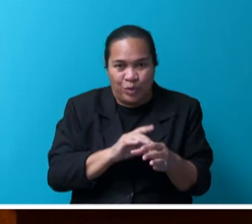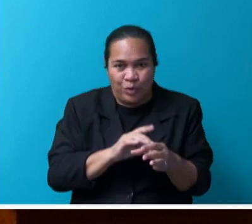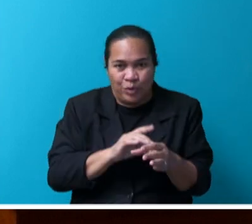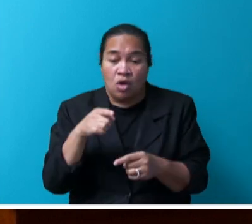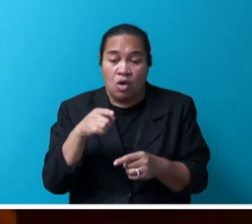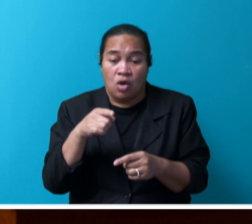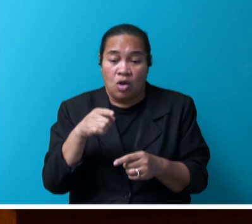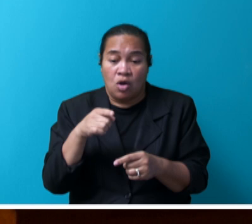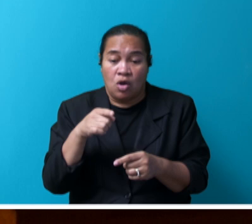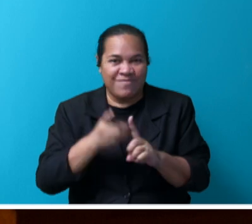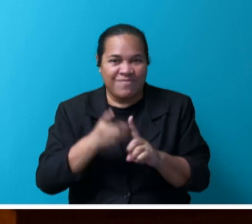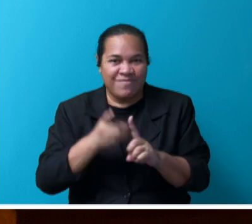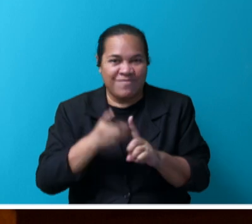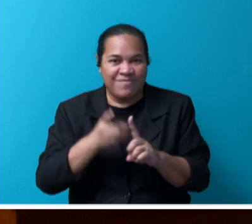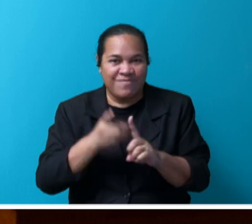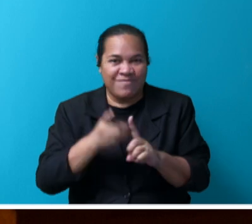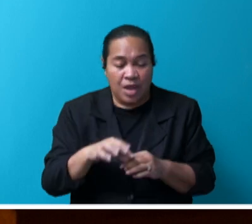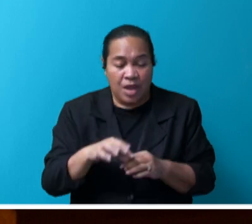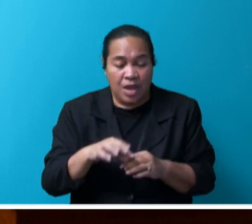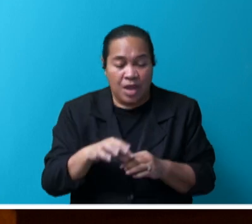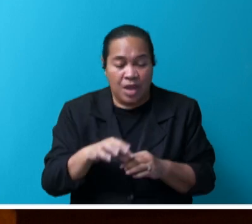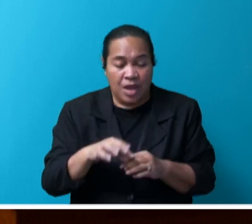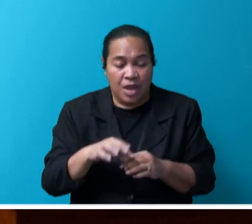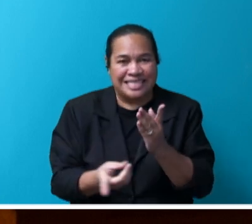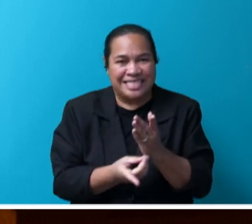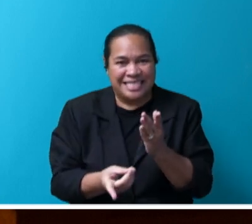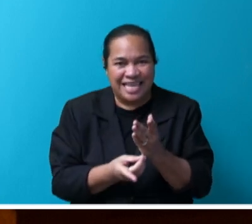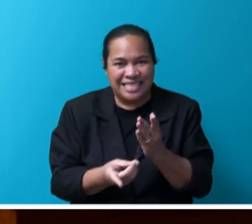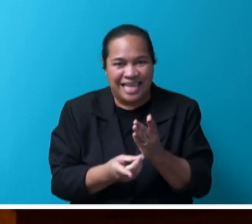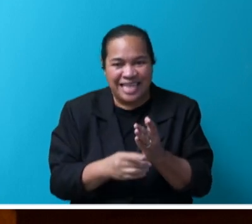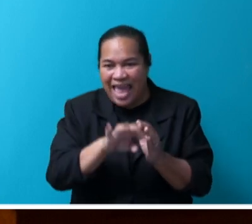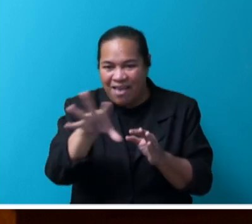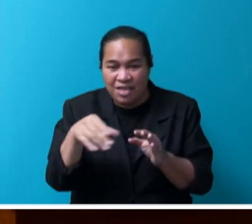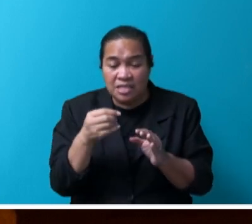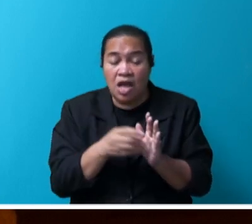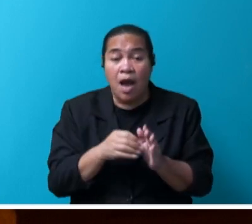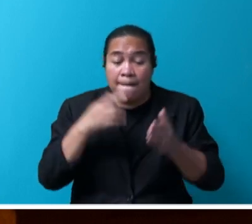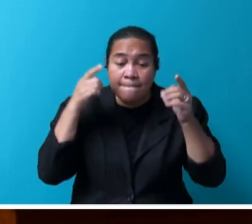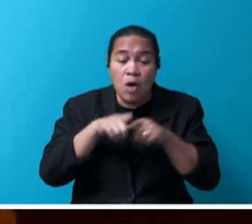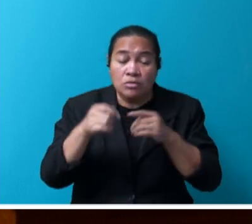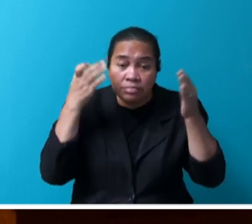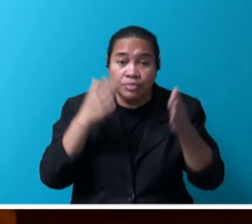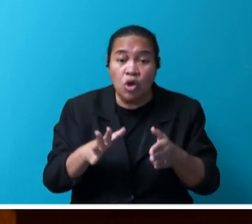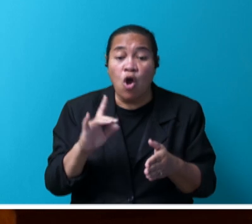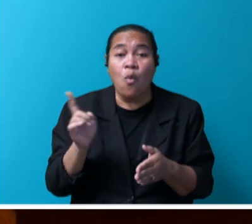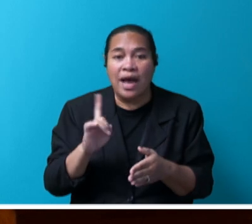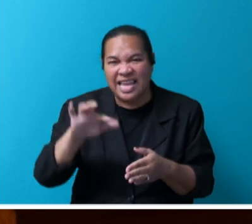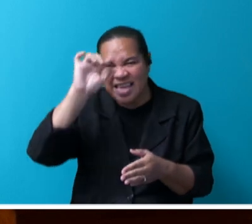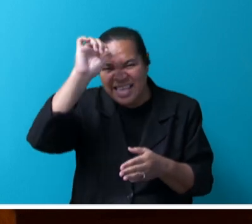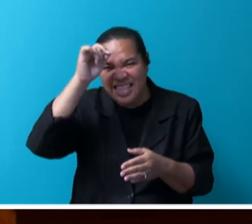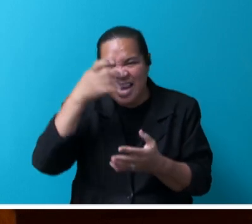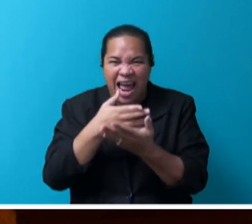a new server and training of an IT specialist in digital records management. The archives